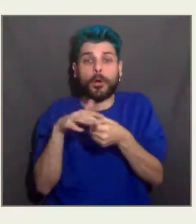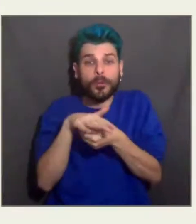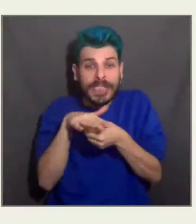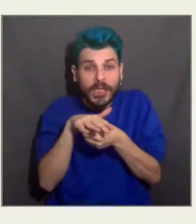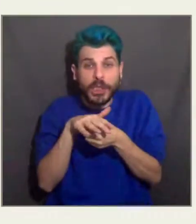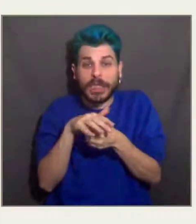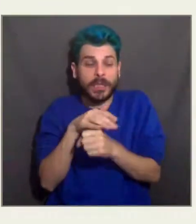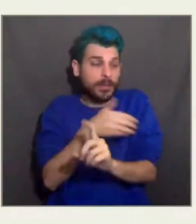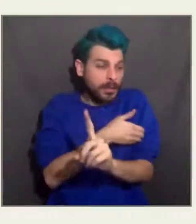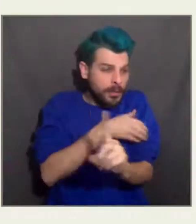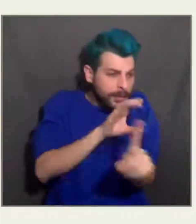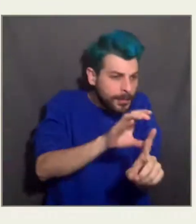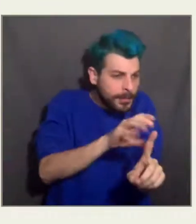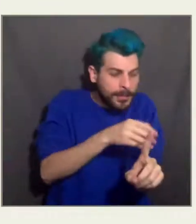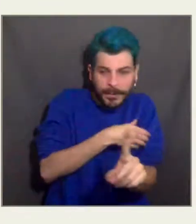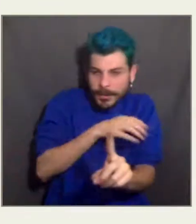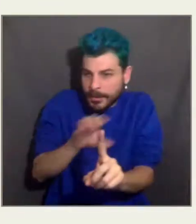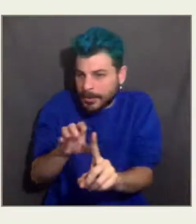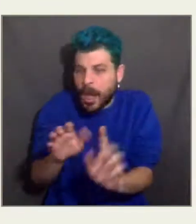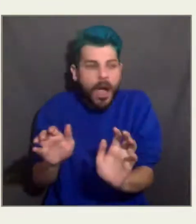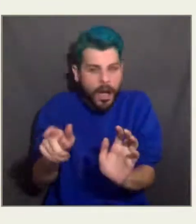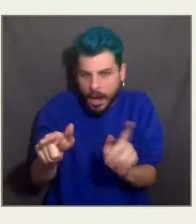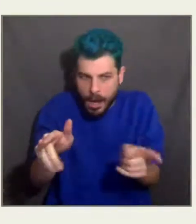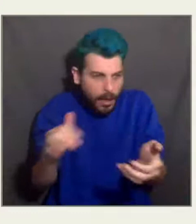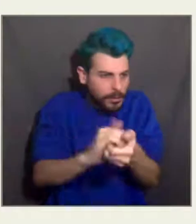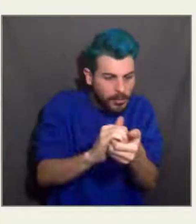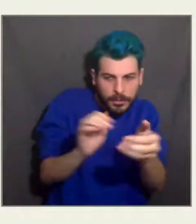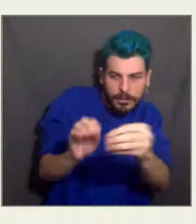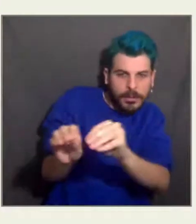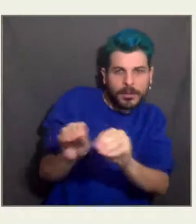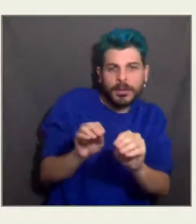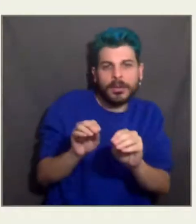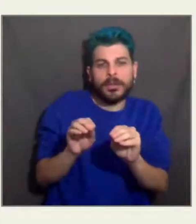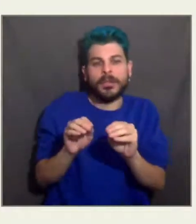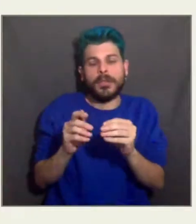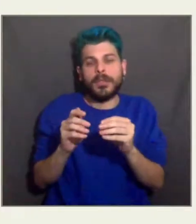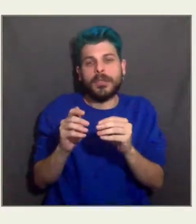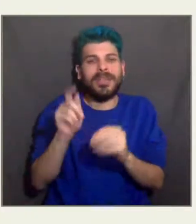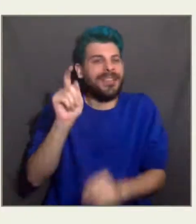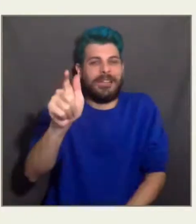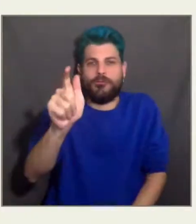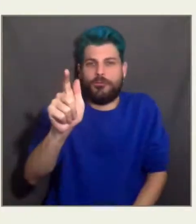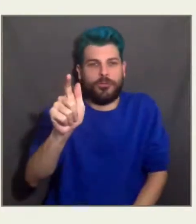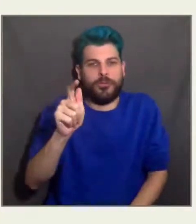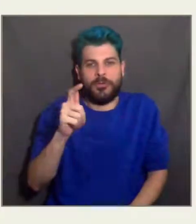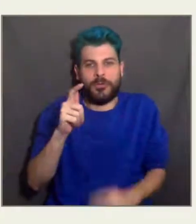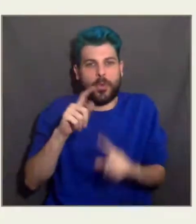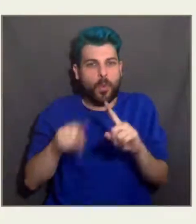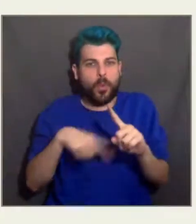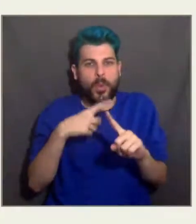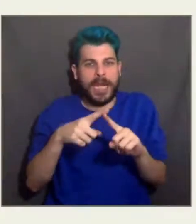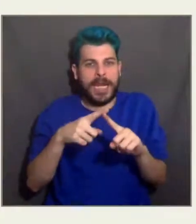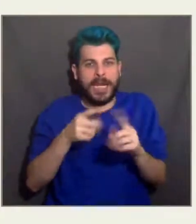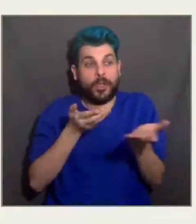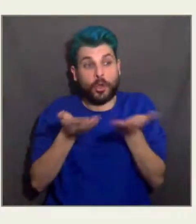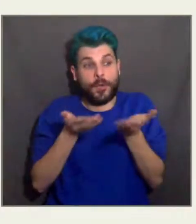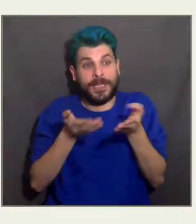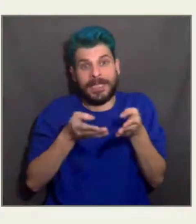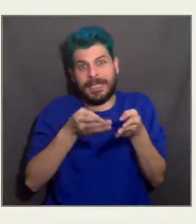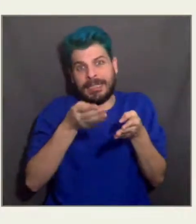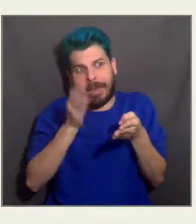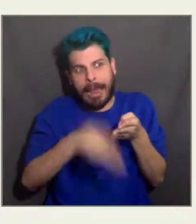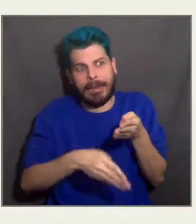becomes noticeable that the cities can't do it alone, but I'm going to look to them because they know when